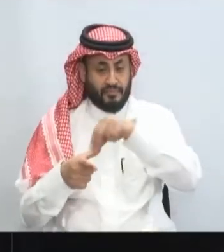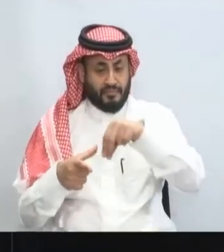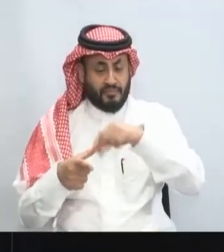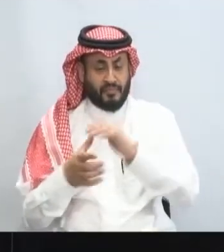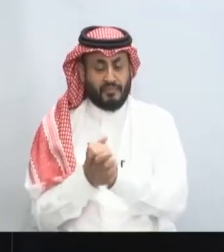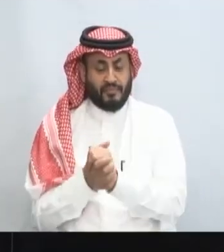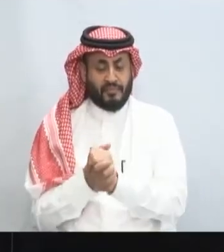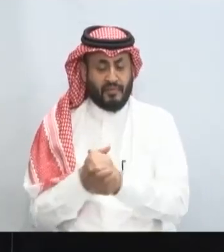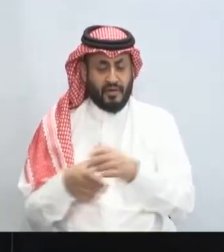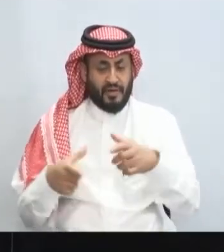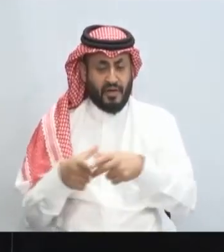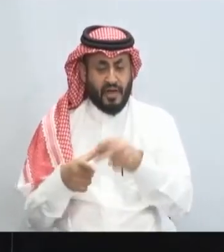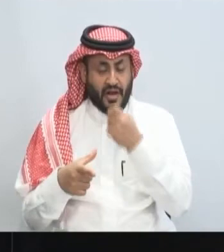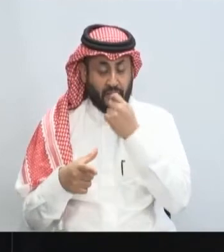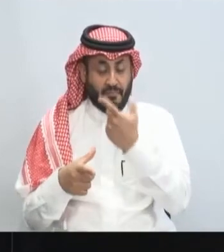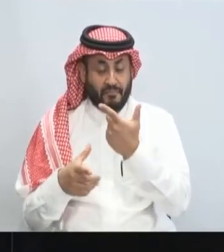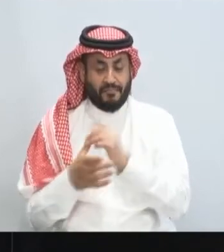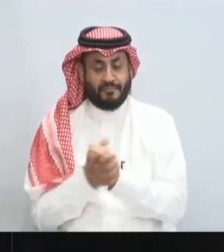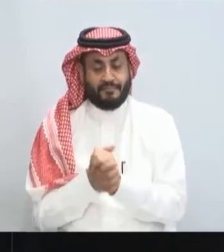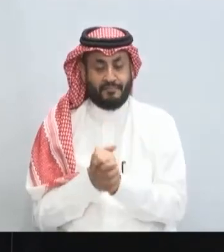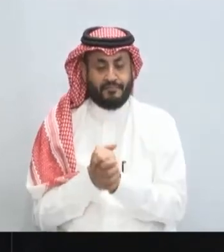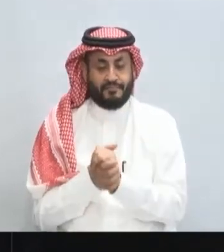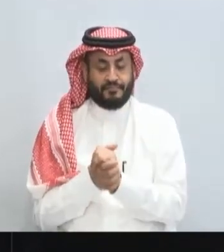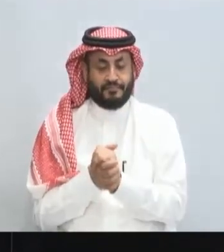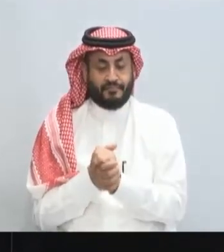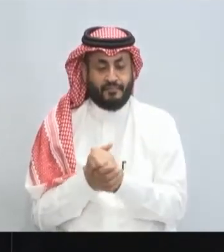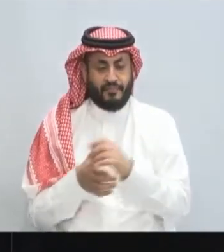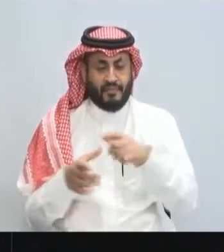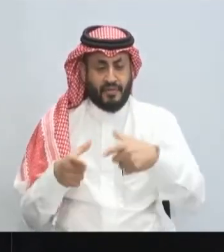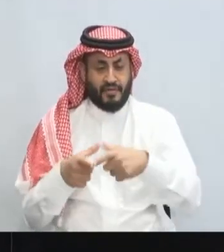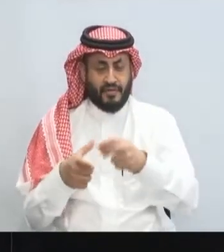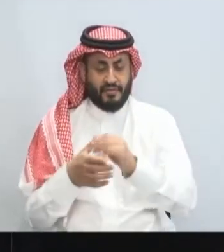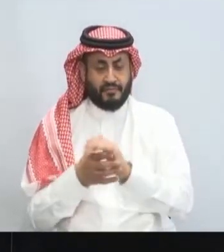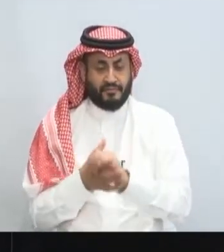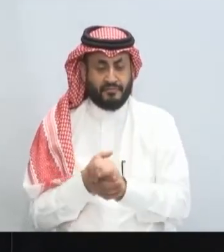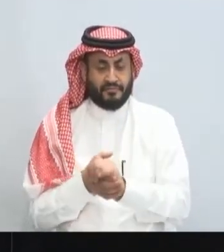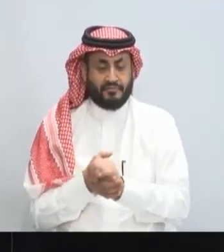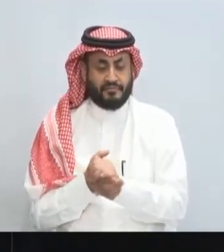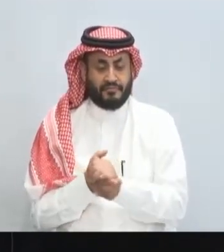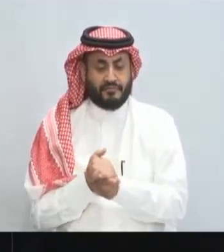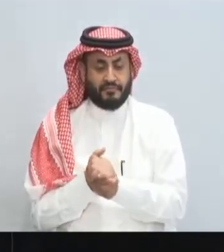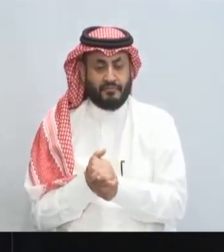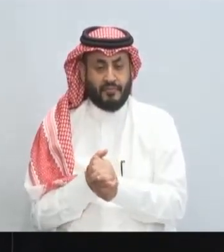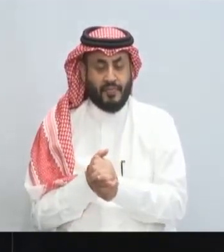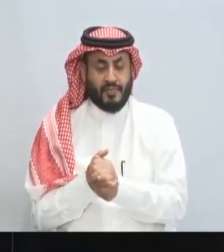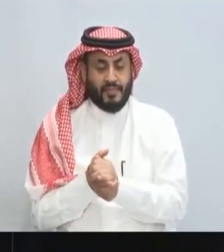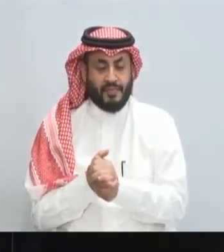Cookies are sweet. Cookies are sweet.